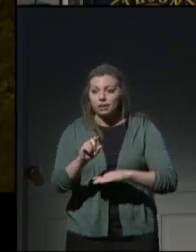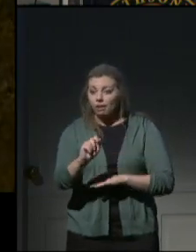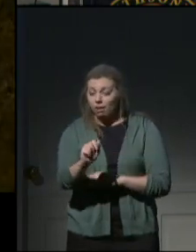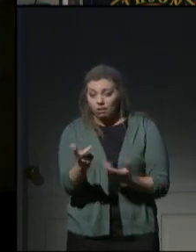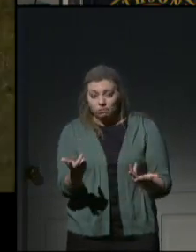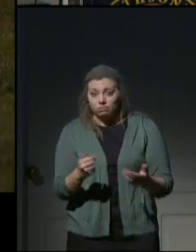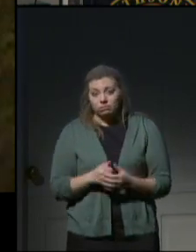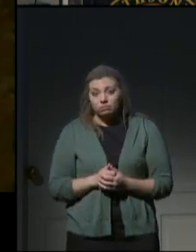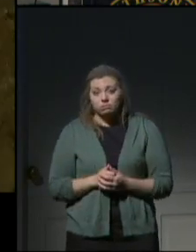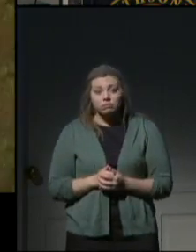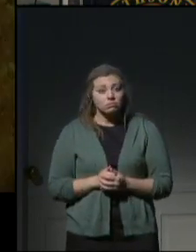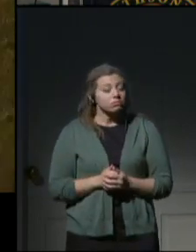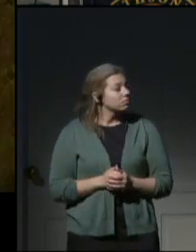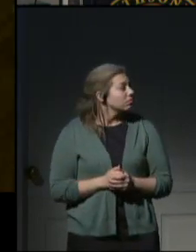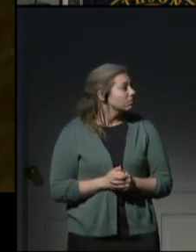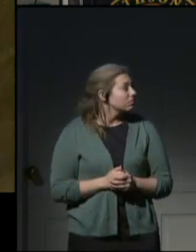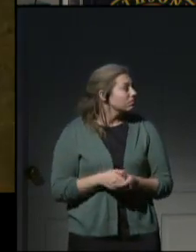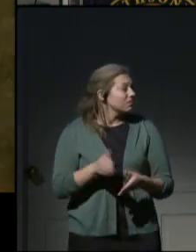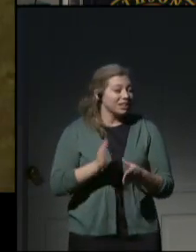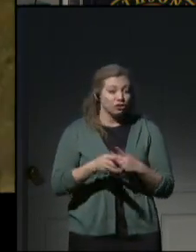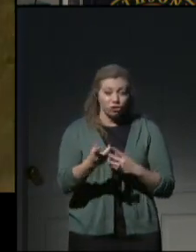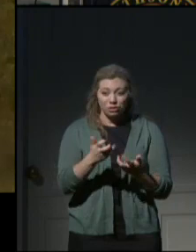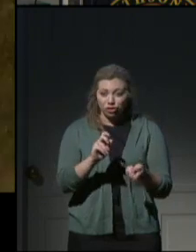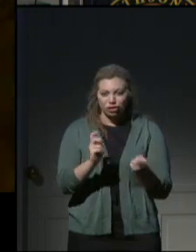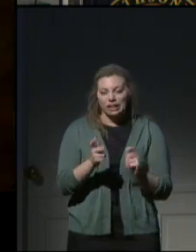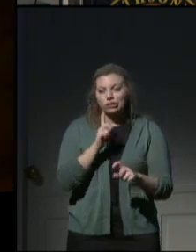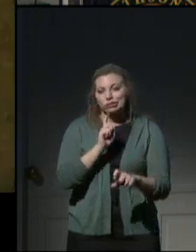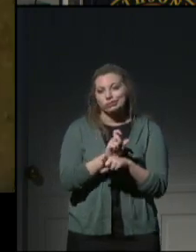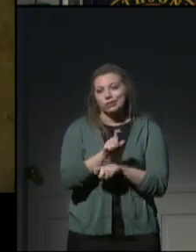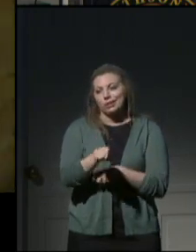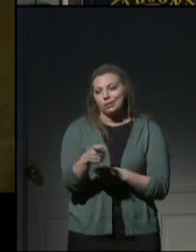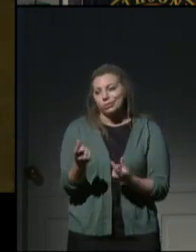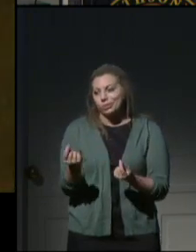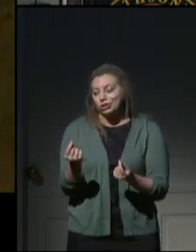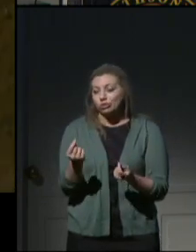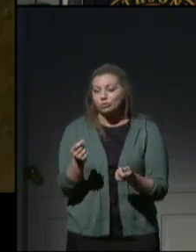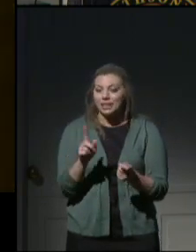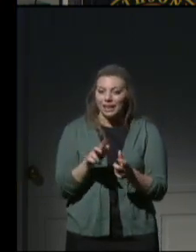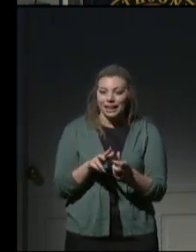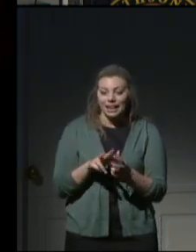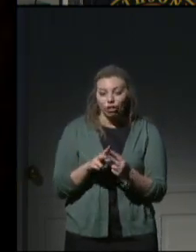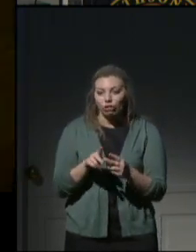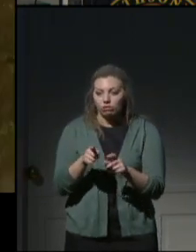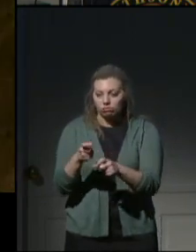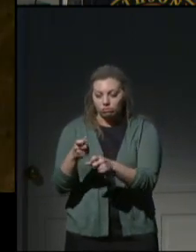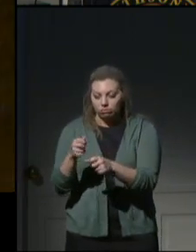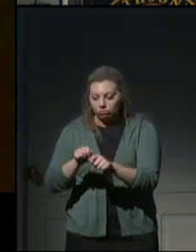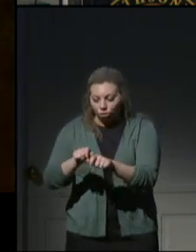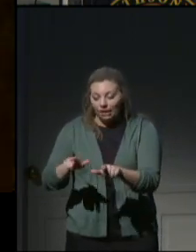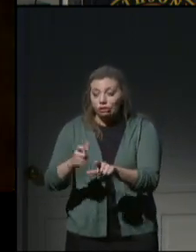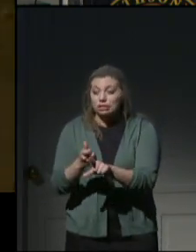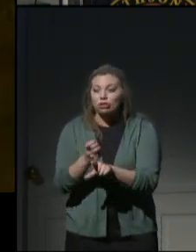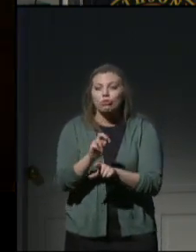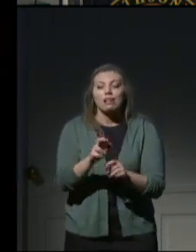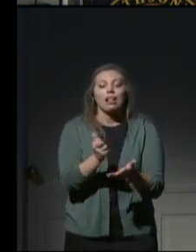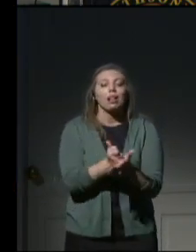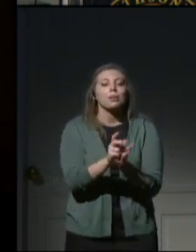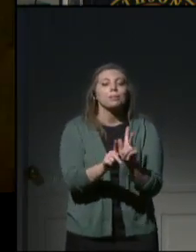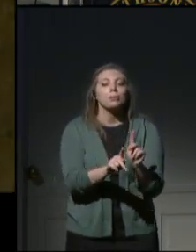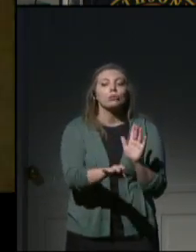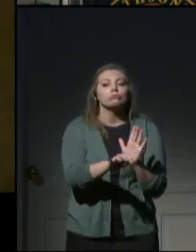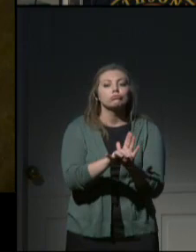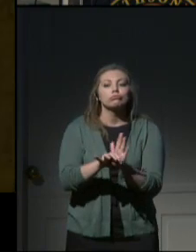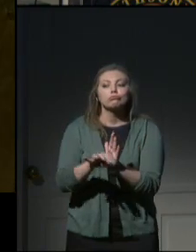So in the end, if you want to change it, you actually have to either put it out yourself or help people curate and